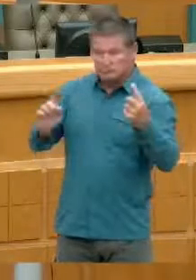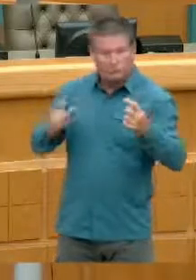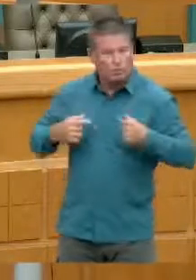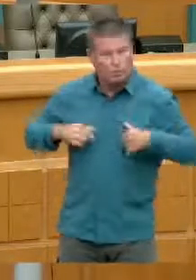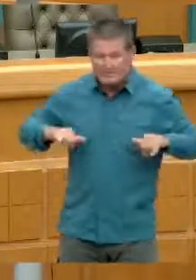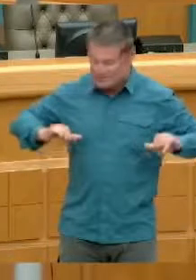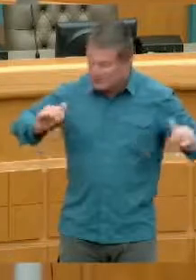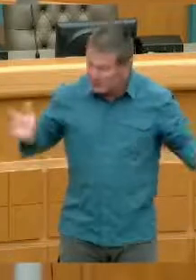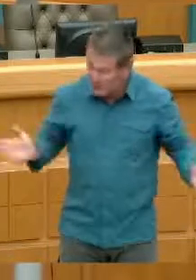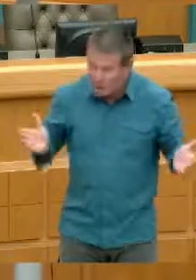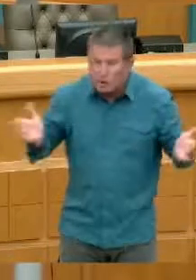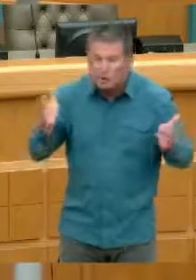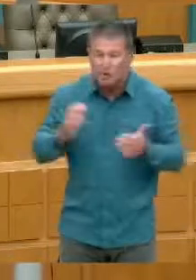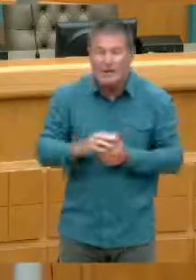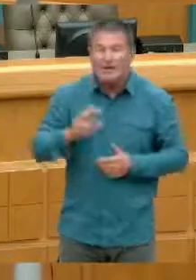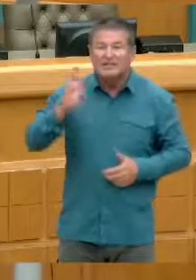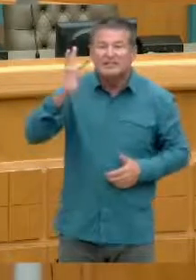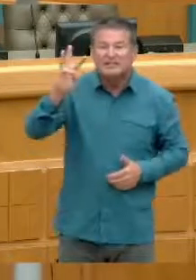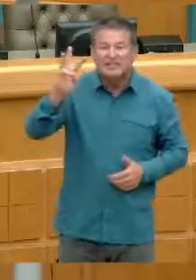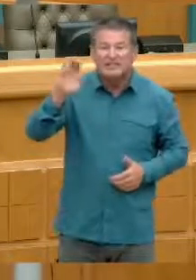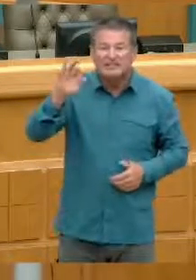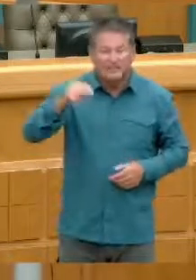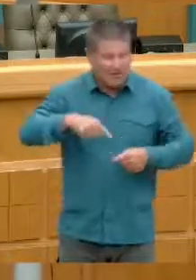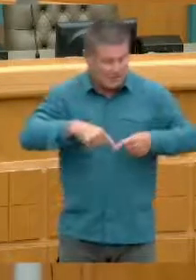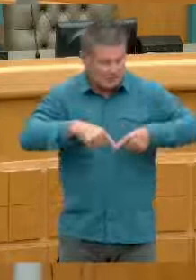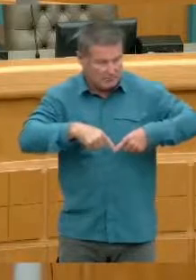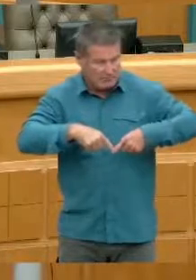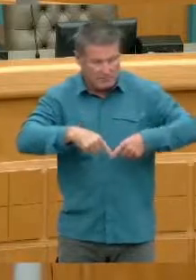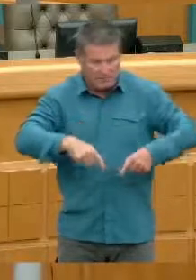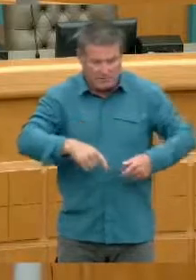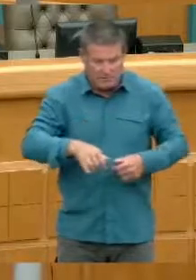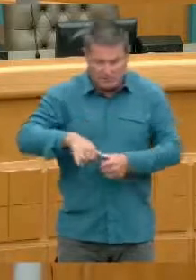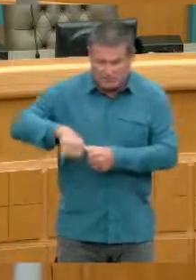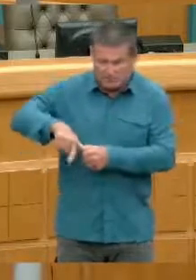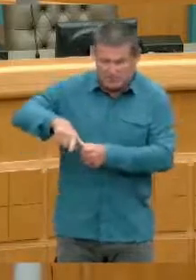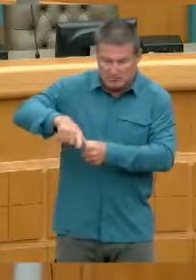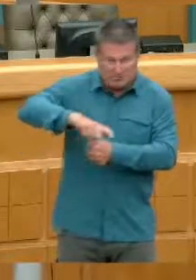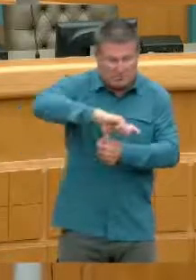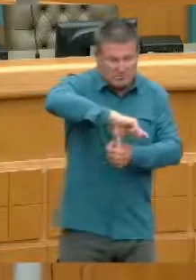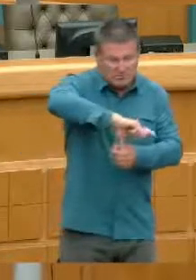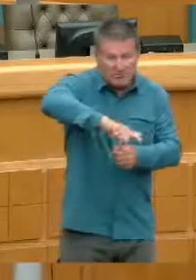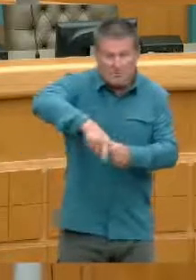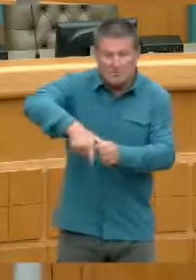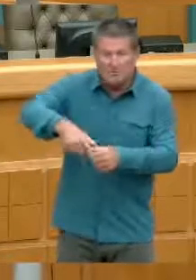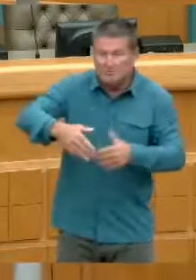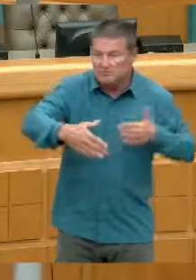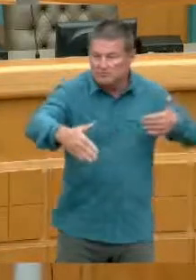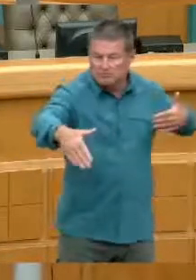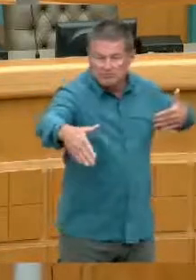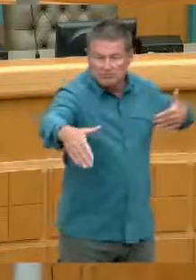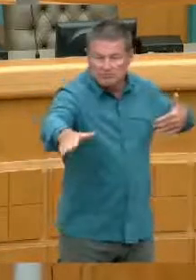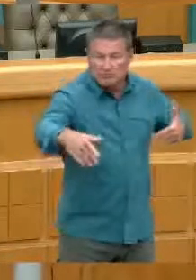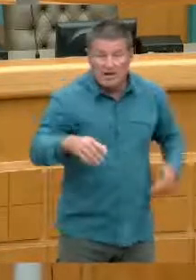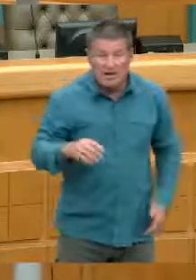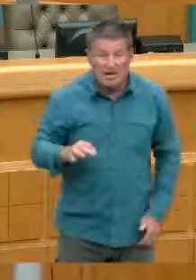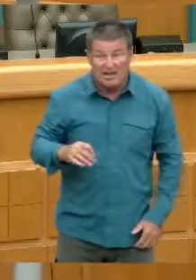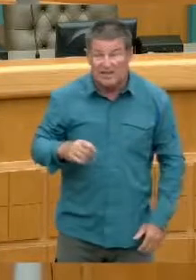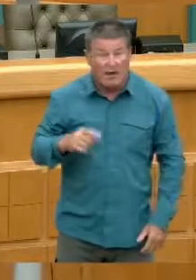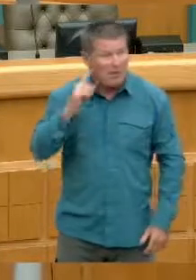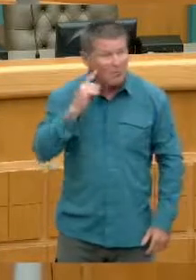to stay 6 feet apart or more is better. And lastly, if you're symptomatic, even if you don't think you